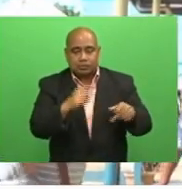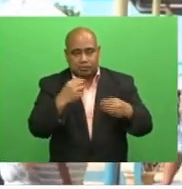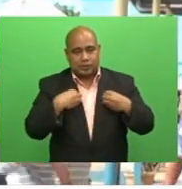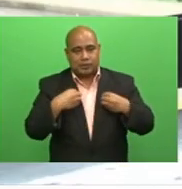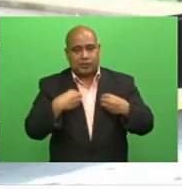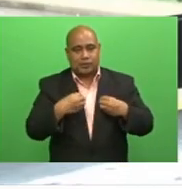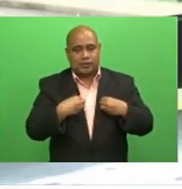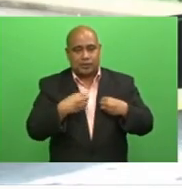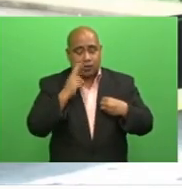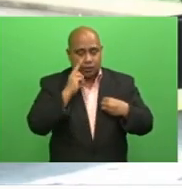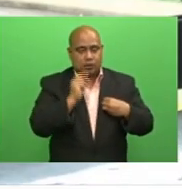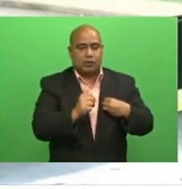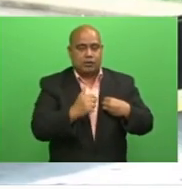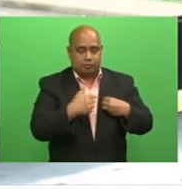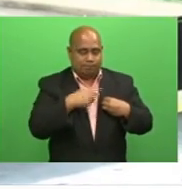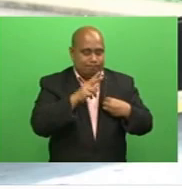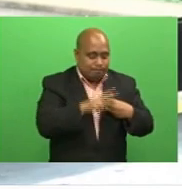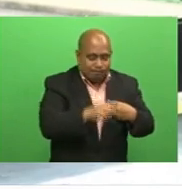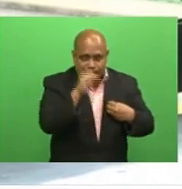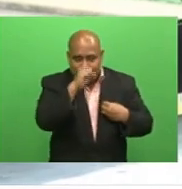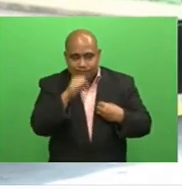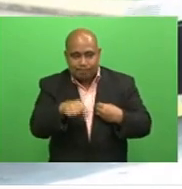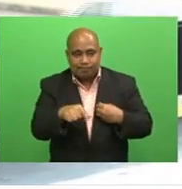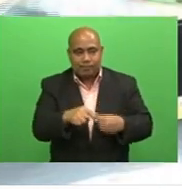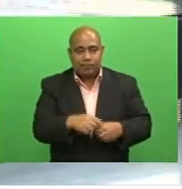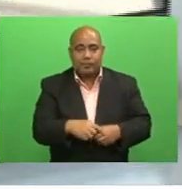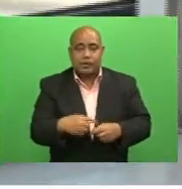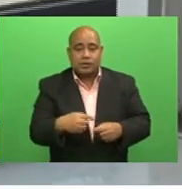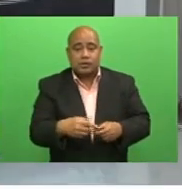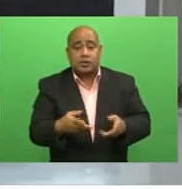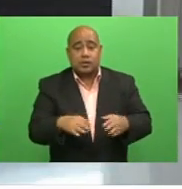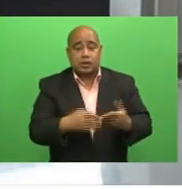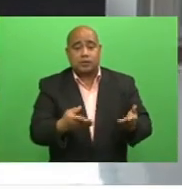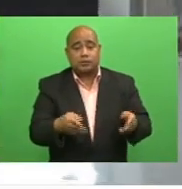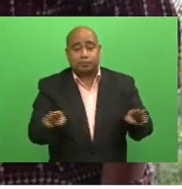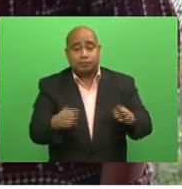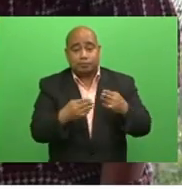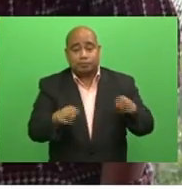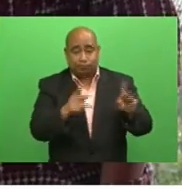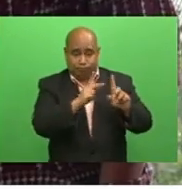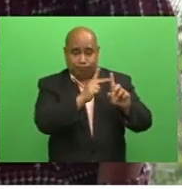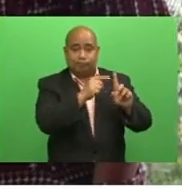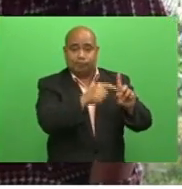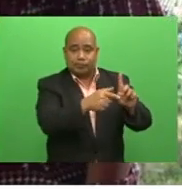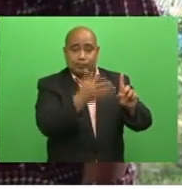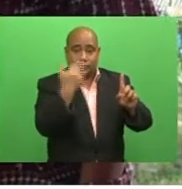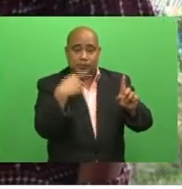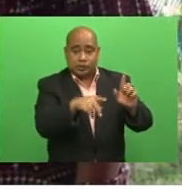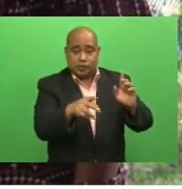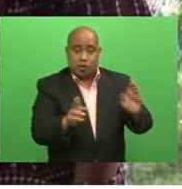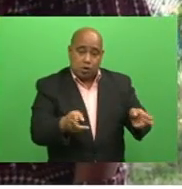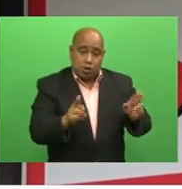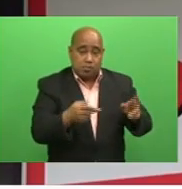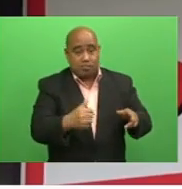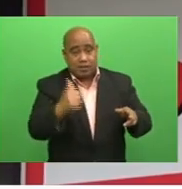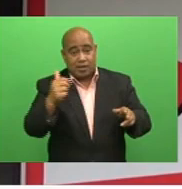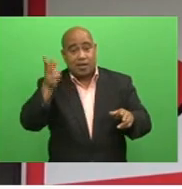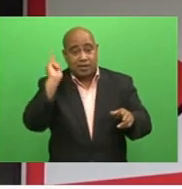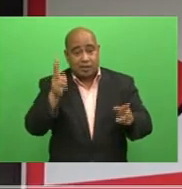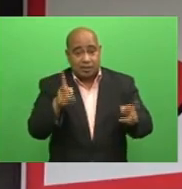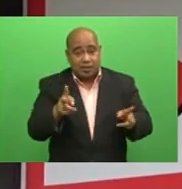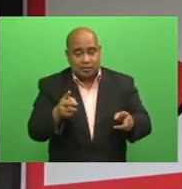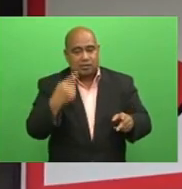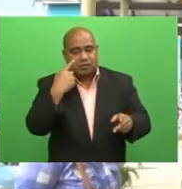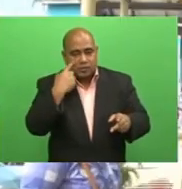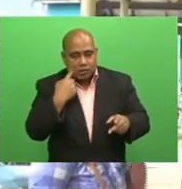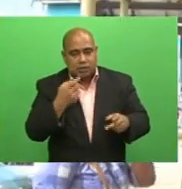wonderful business. Nalawa says music remains their priority, and once things normalize, they will find an alternative to juggle